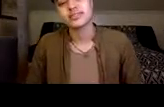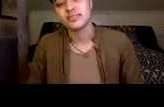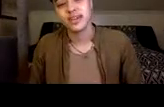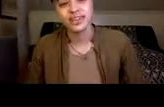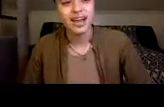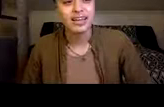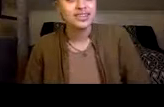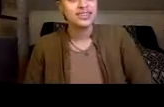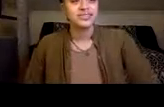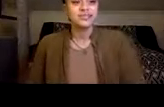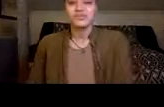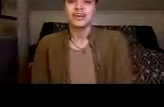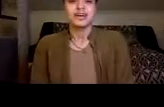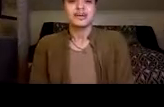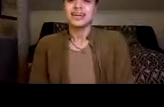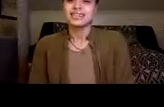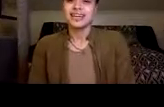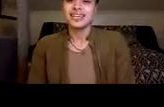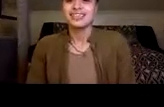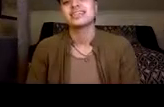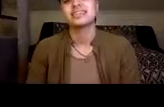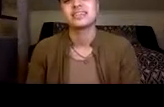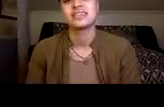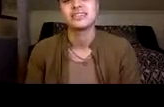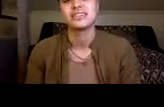and stuff like that. Next slide.